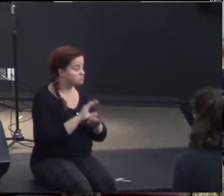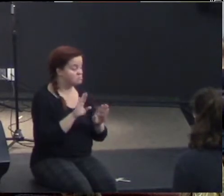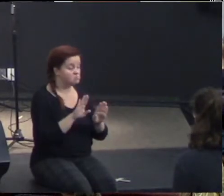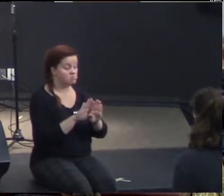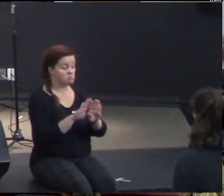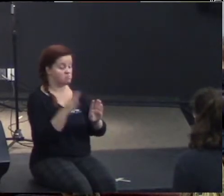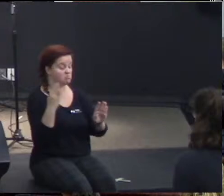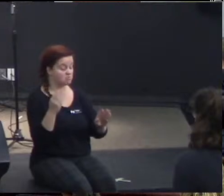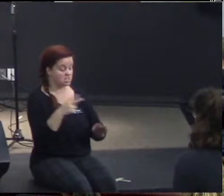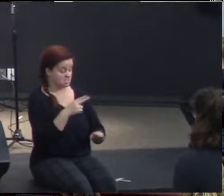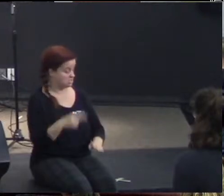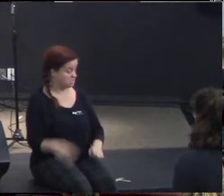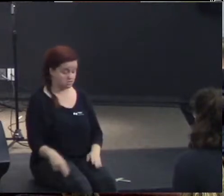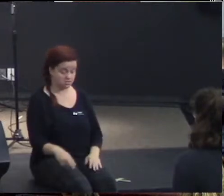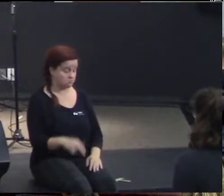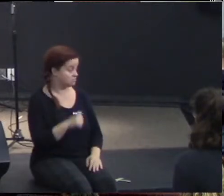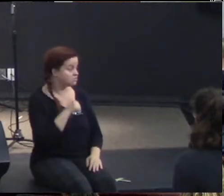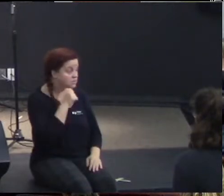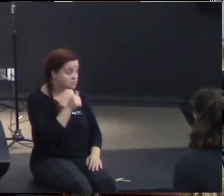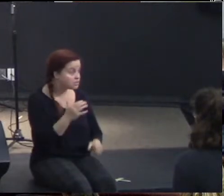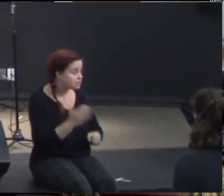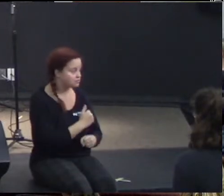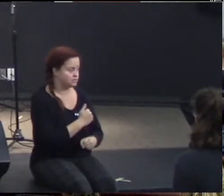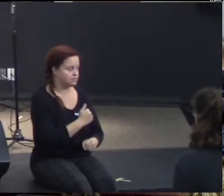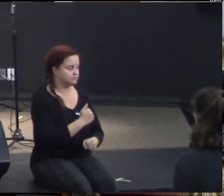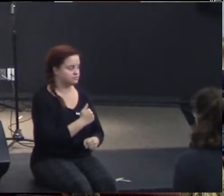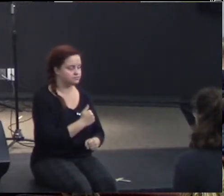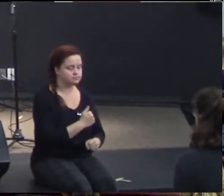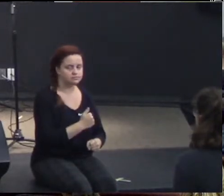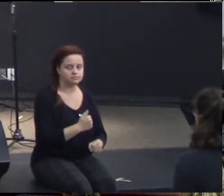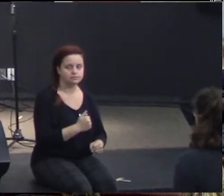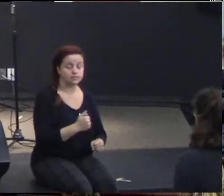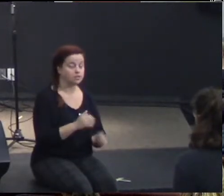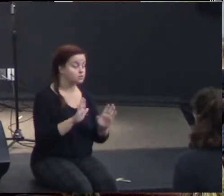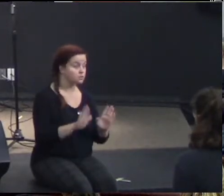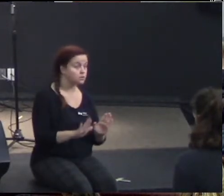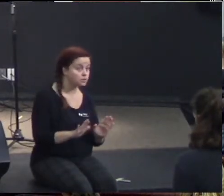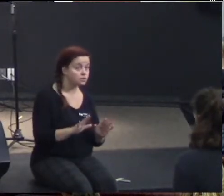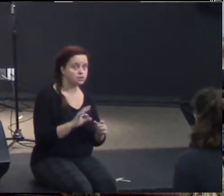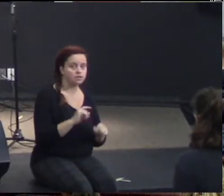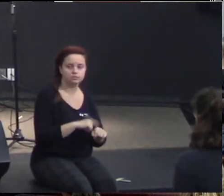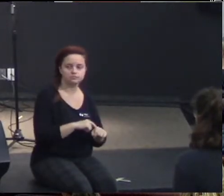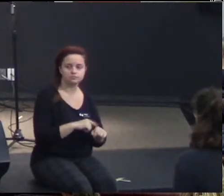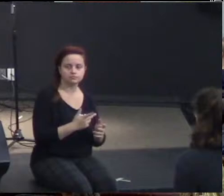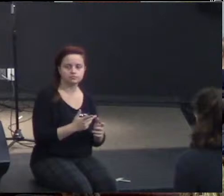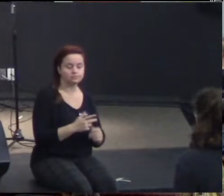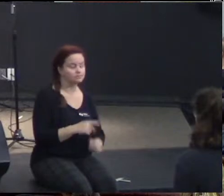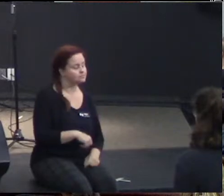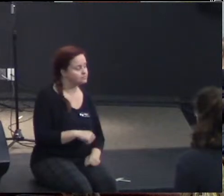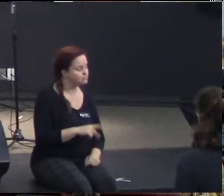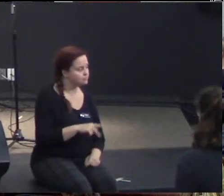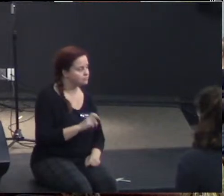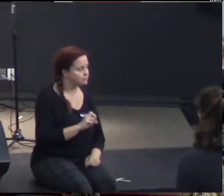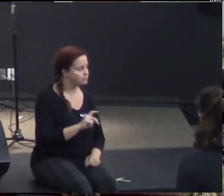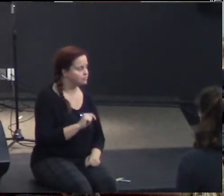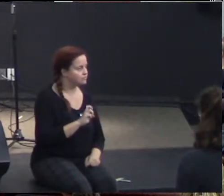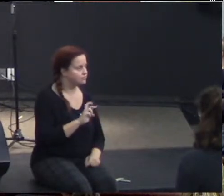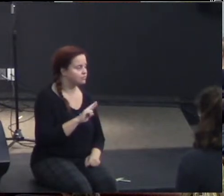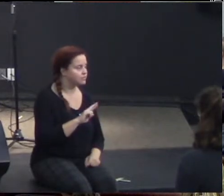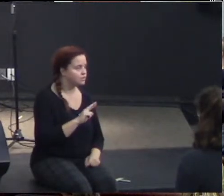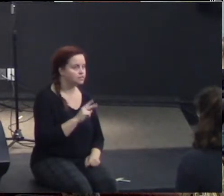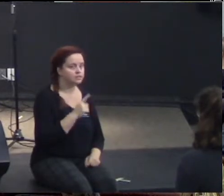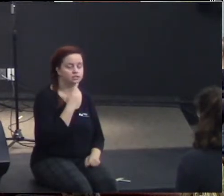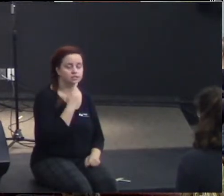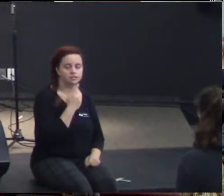Oh, man, that was a great moment. And then Peter goes, and here's the game plan, guys. In order for that kingdom to